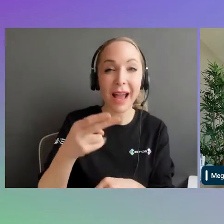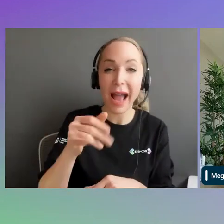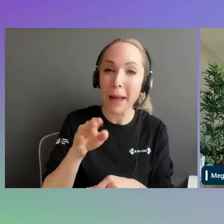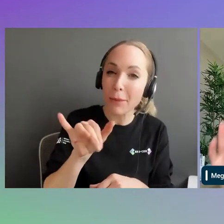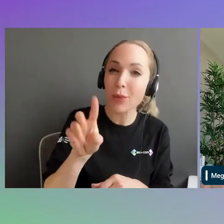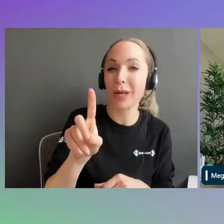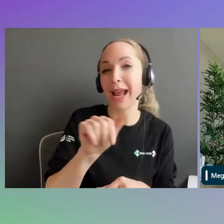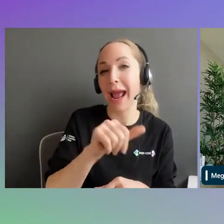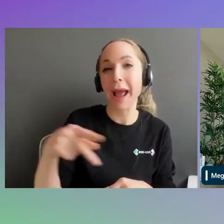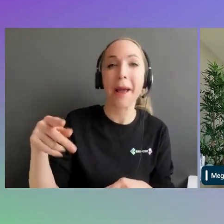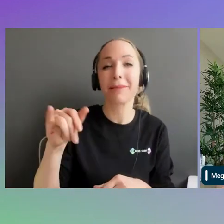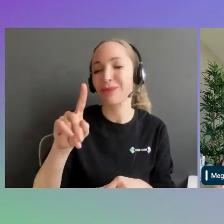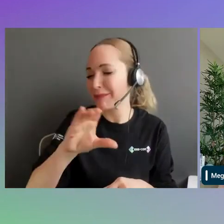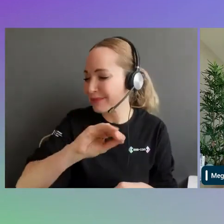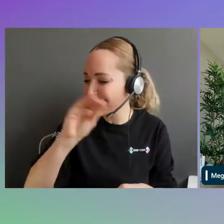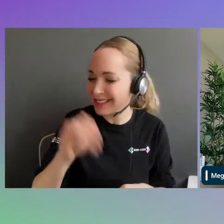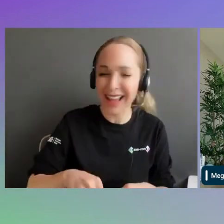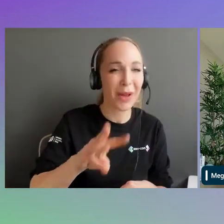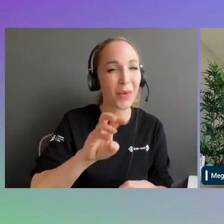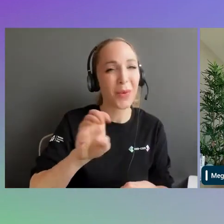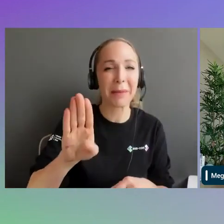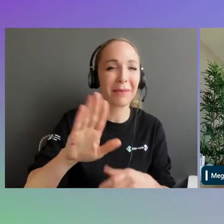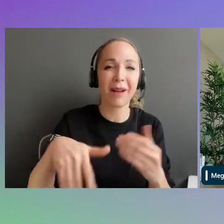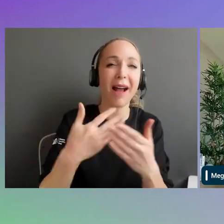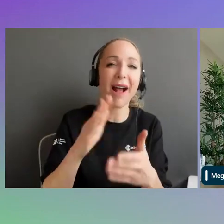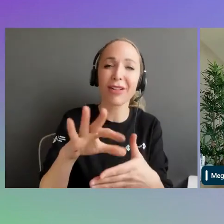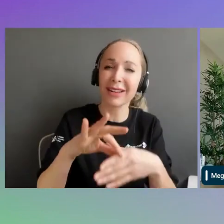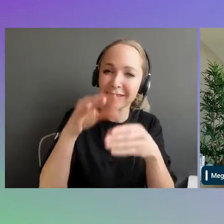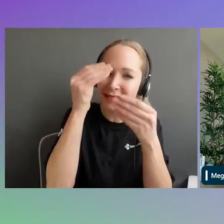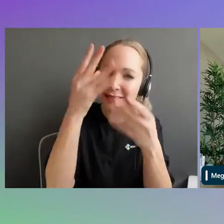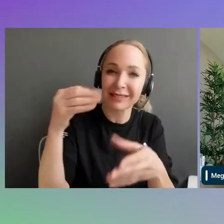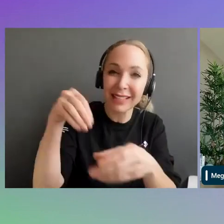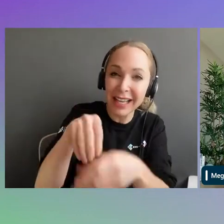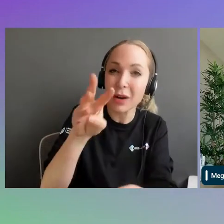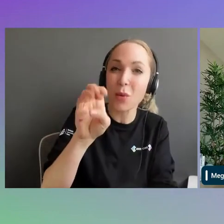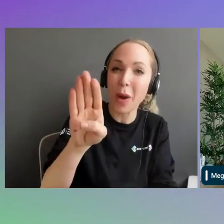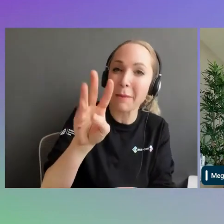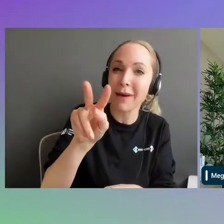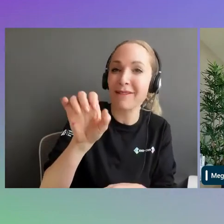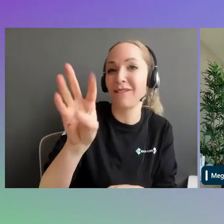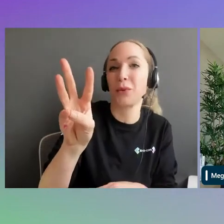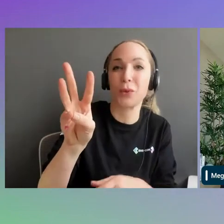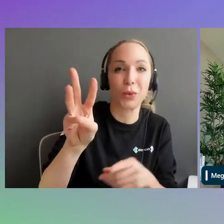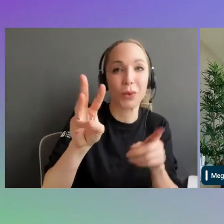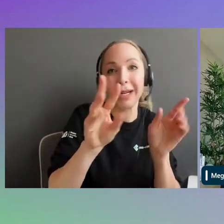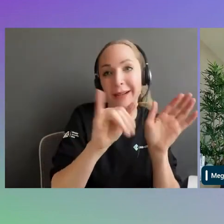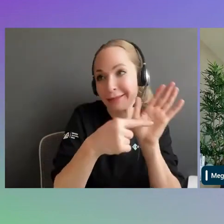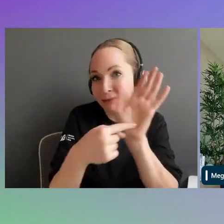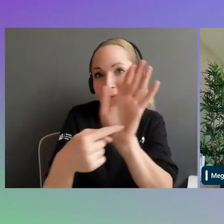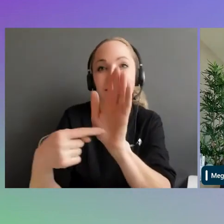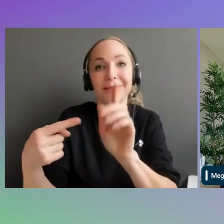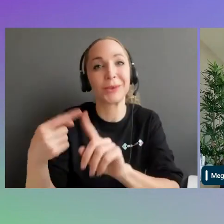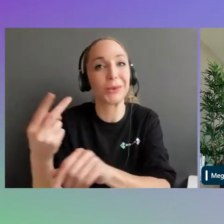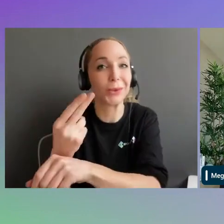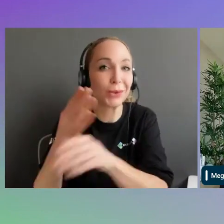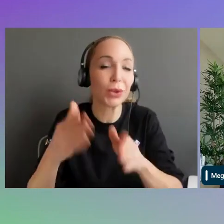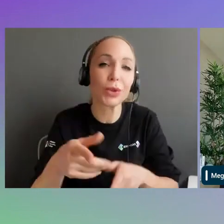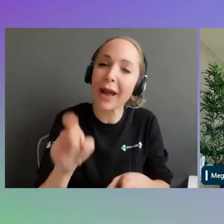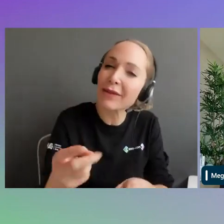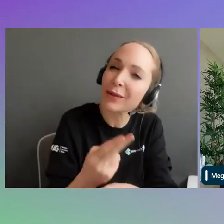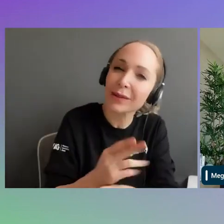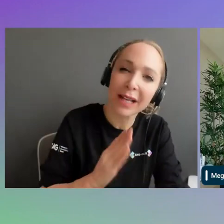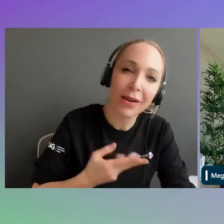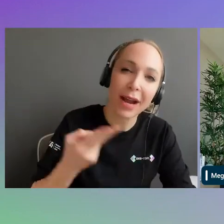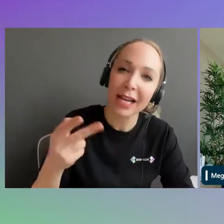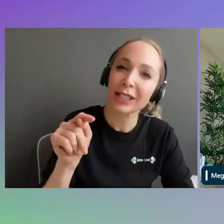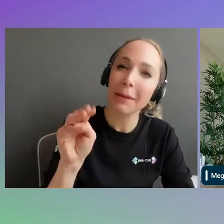it's 100% web view, all of your content is being contained in a web view that's then presented to the user, that you do use our HTML